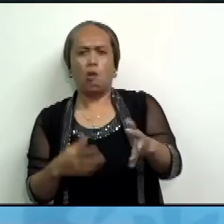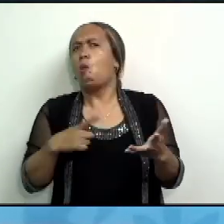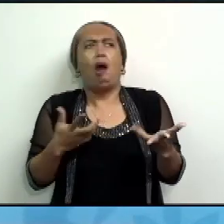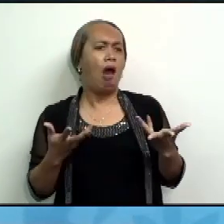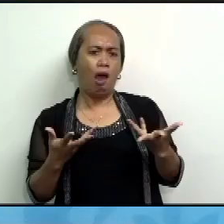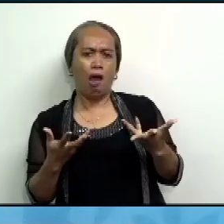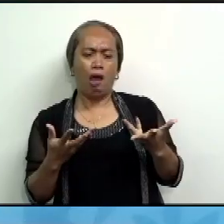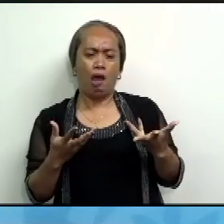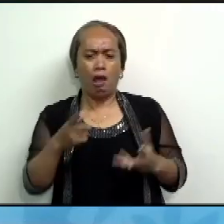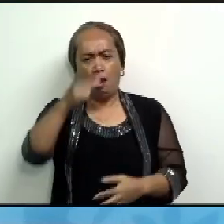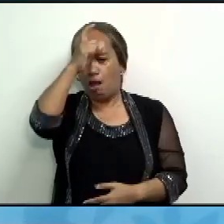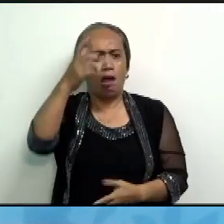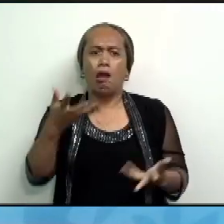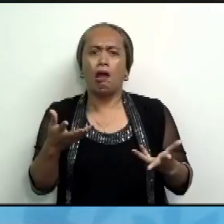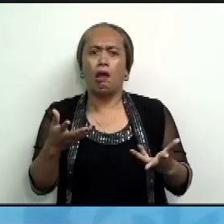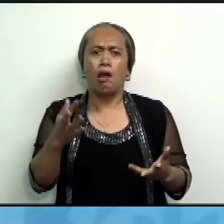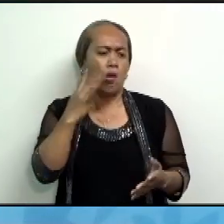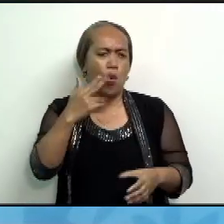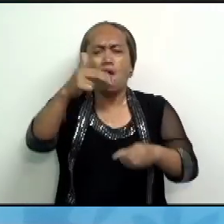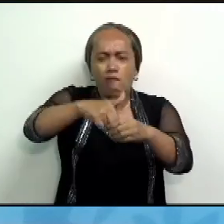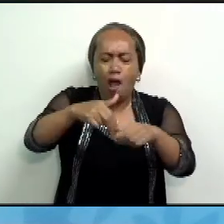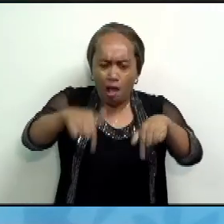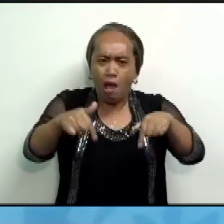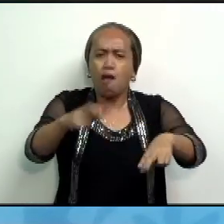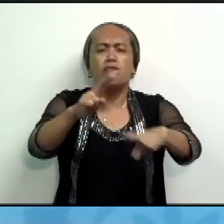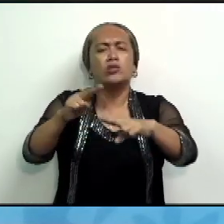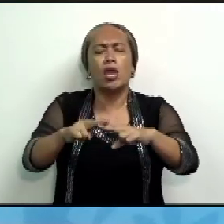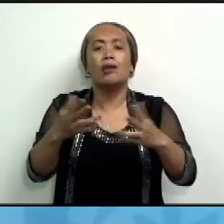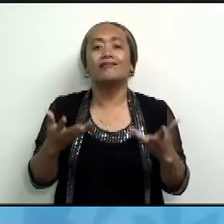did prices go up when we still have fuel in the country?